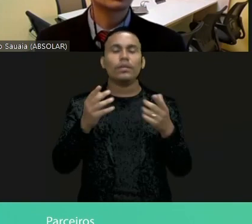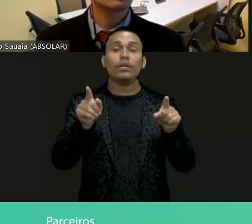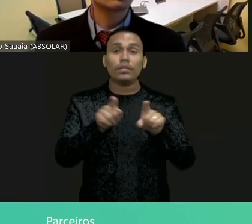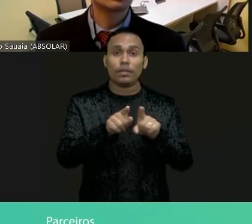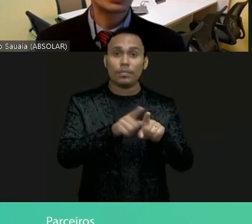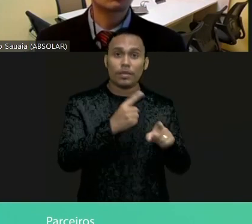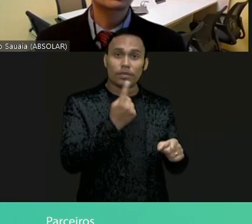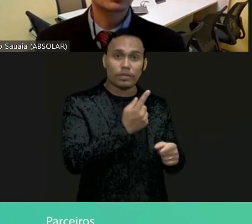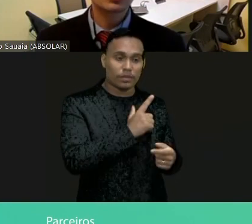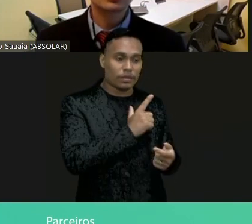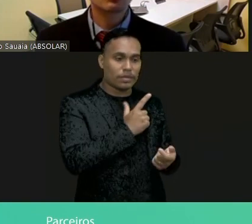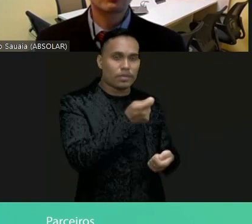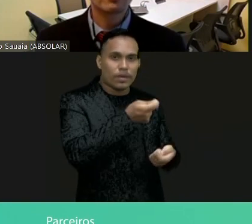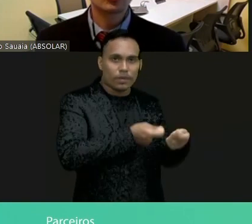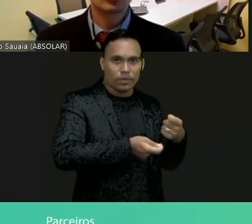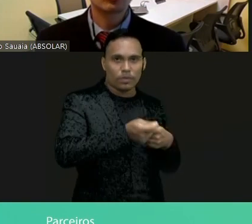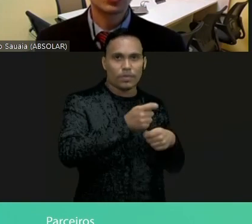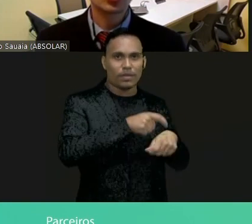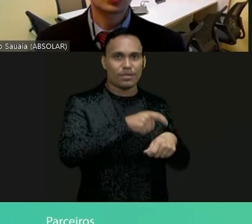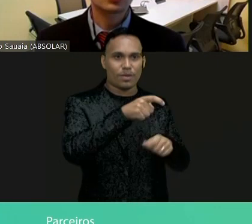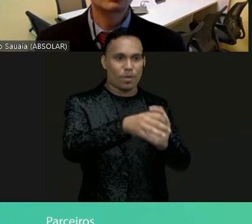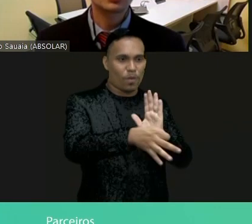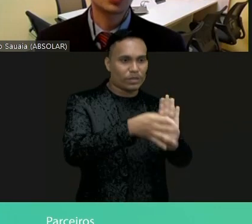safety and security,